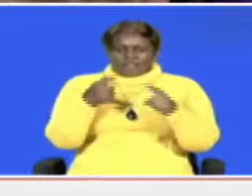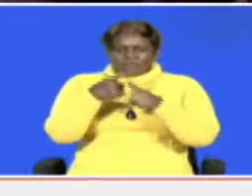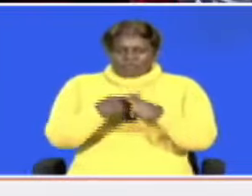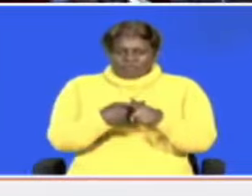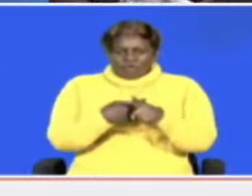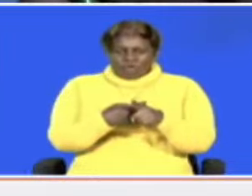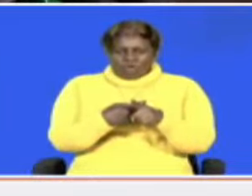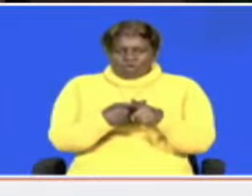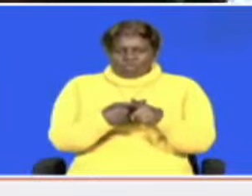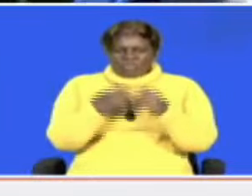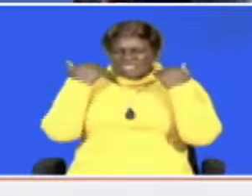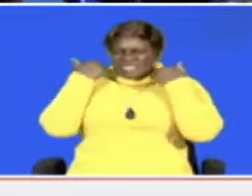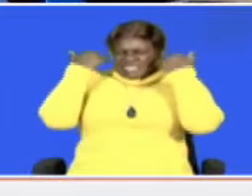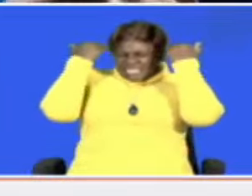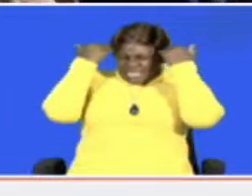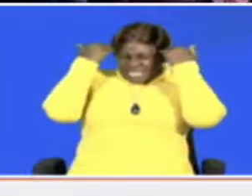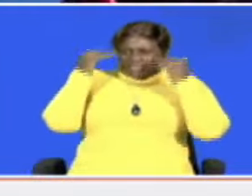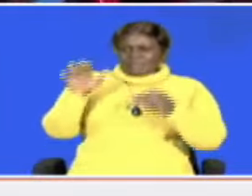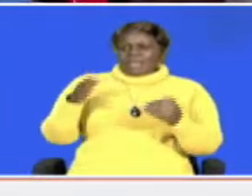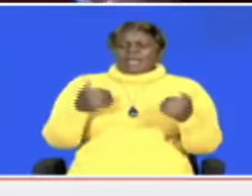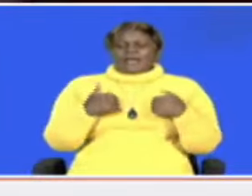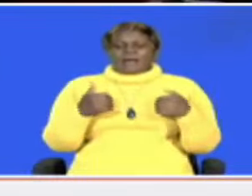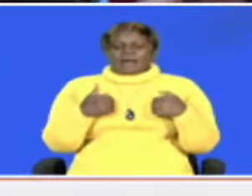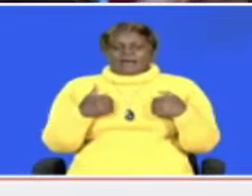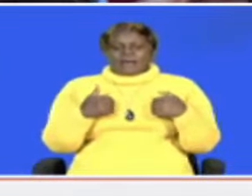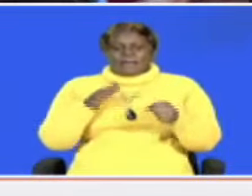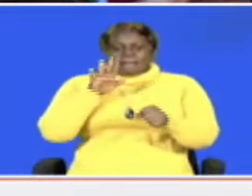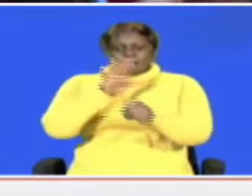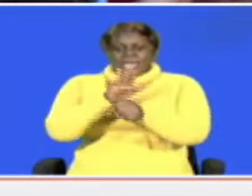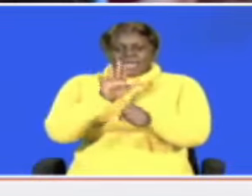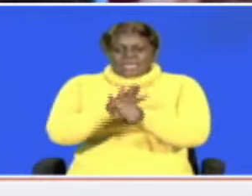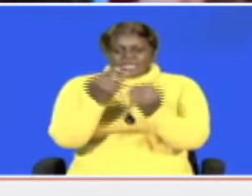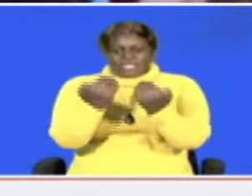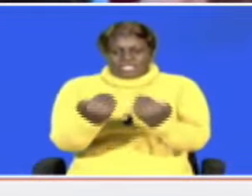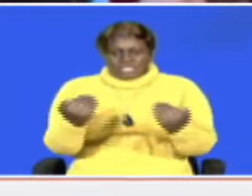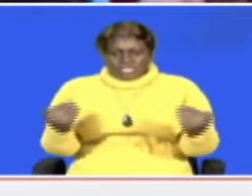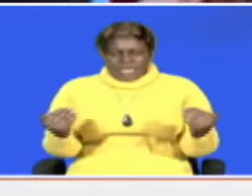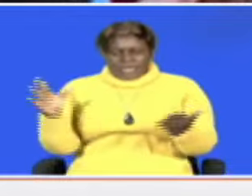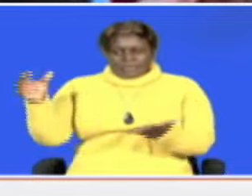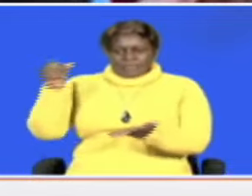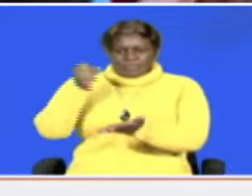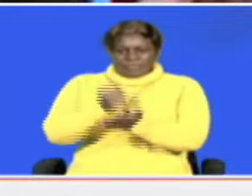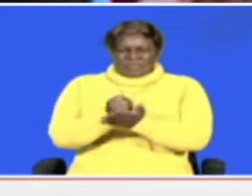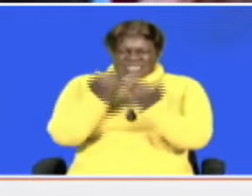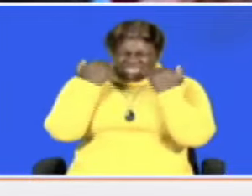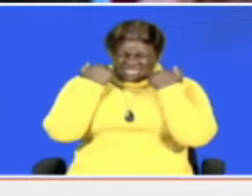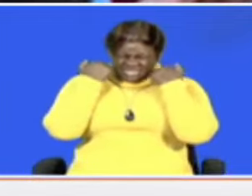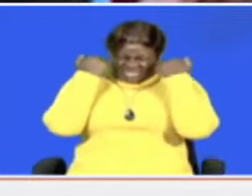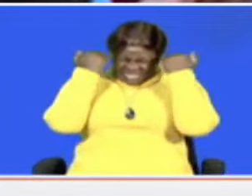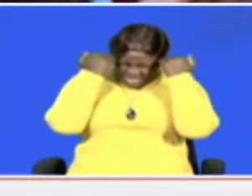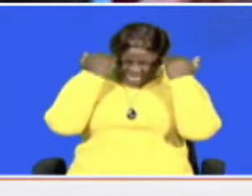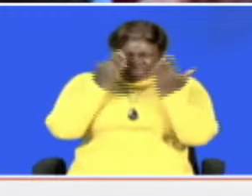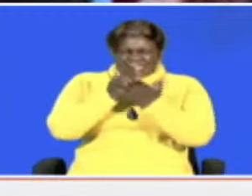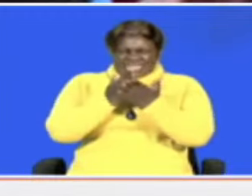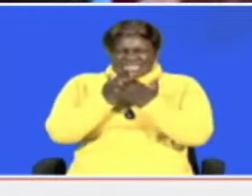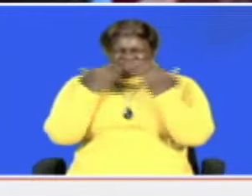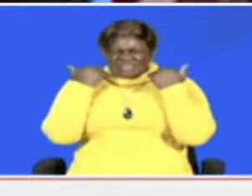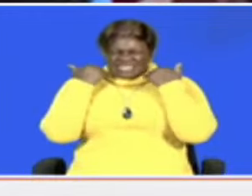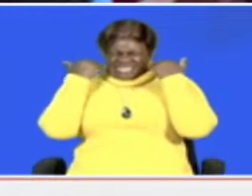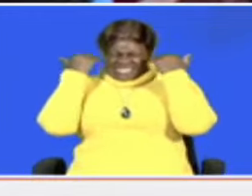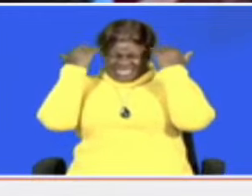na kiwewe wanachokabiliana nacho. Majority of the children who are admitted here are distressed, some are